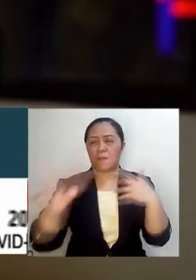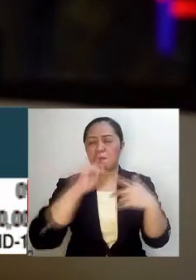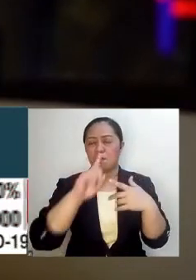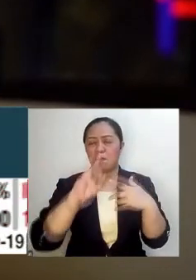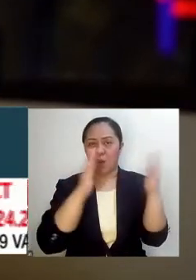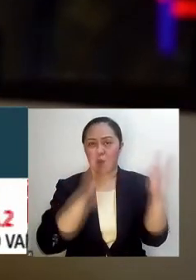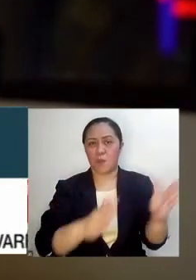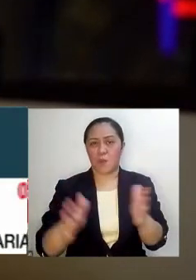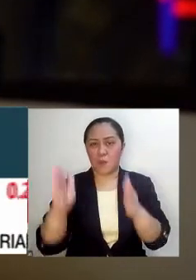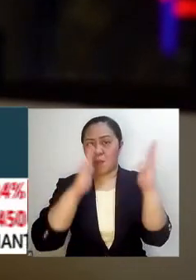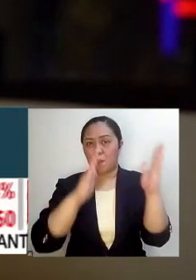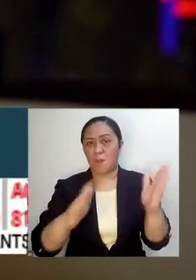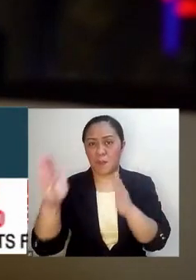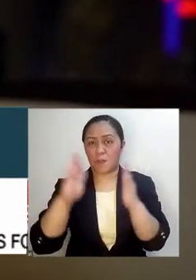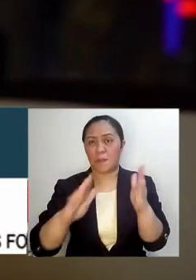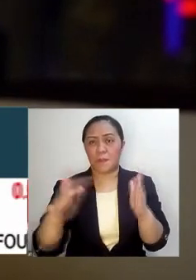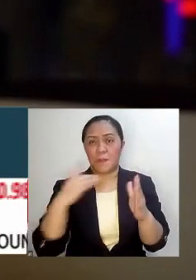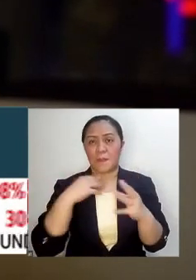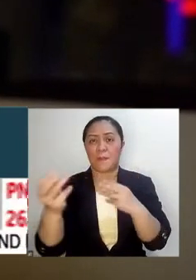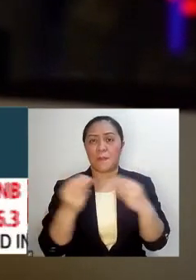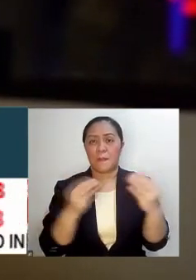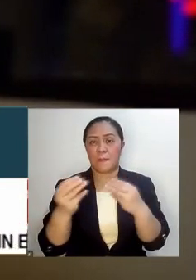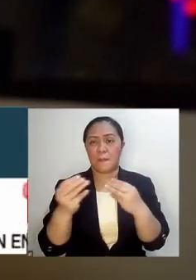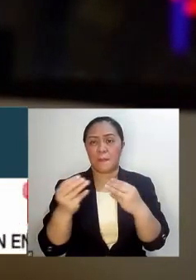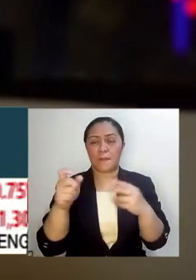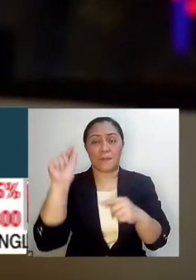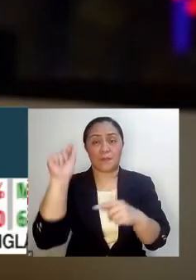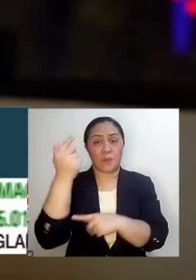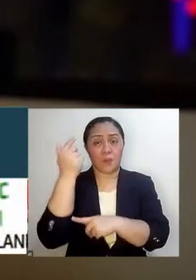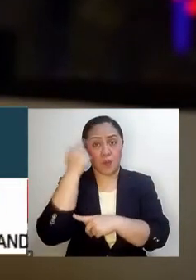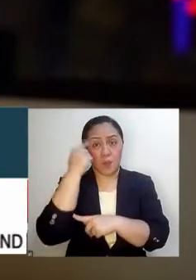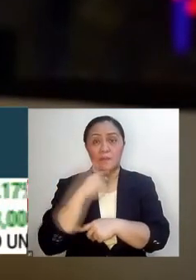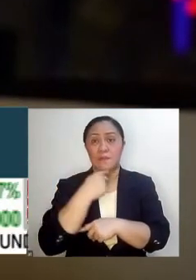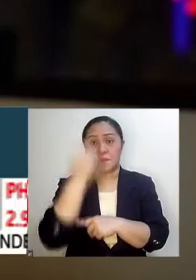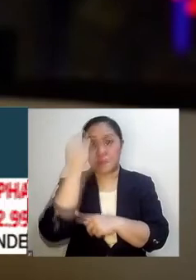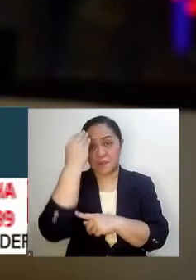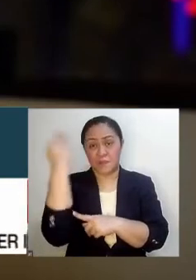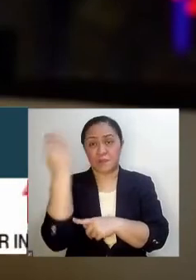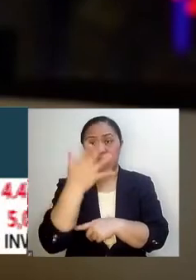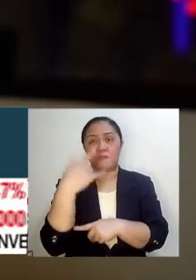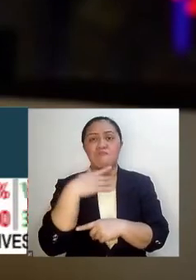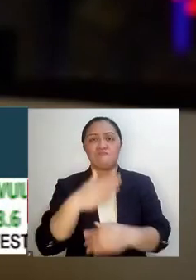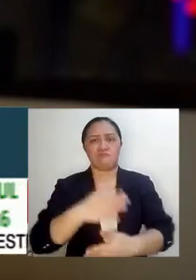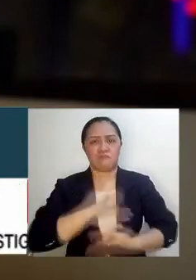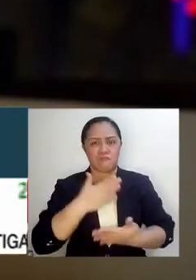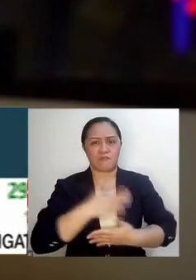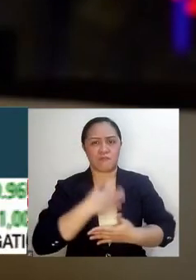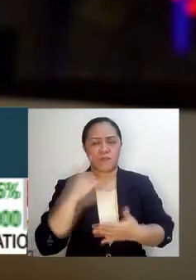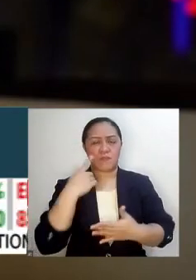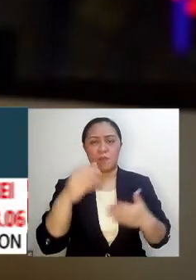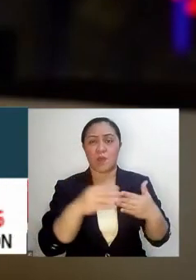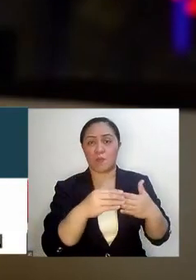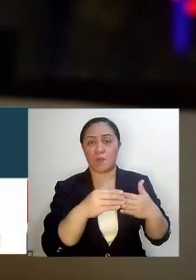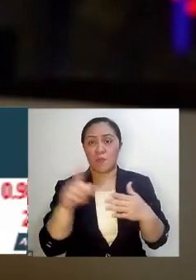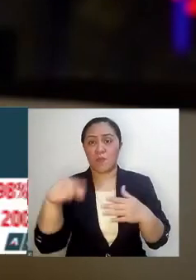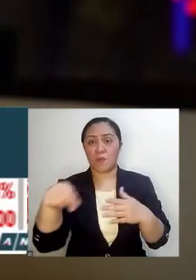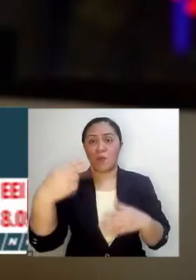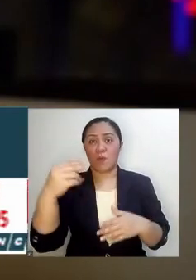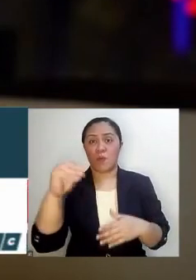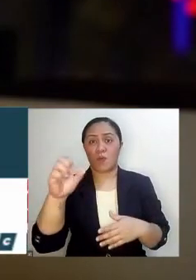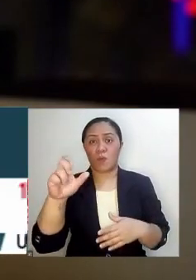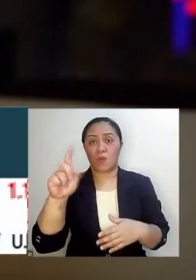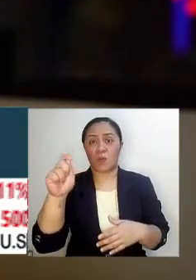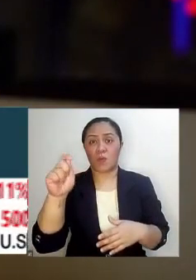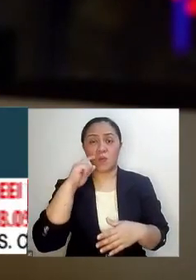Singapore. And the government also said to us they would be happy to host a special meeting for the World Economic